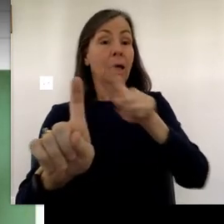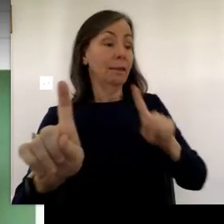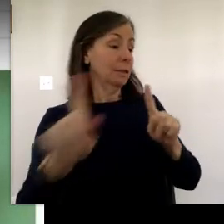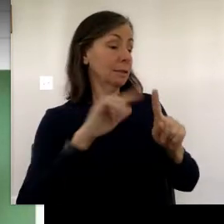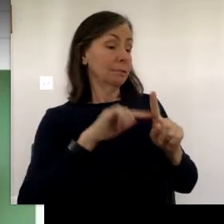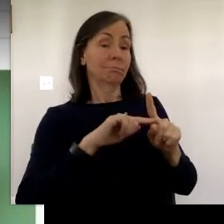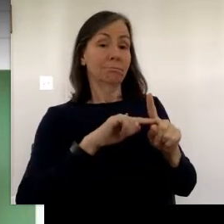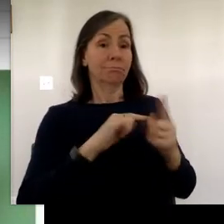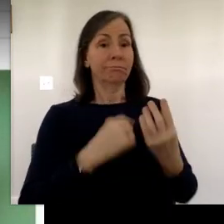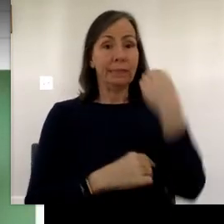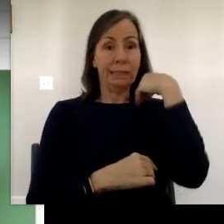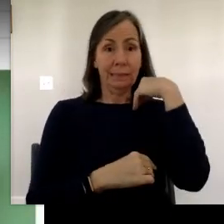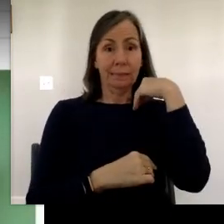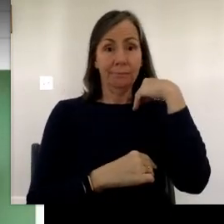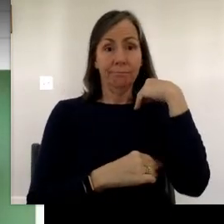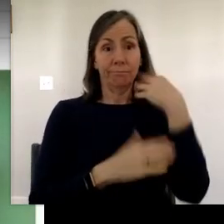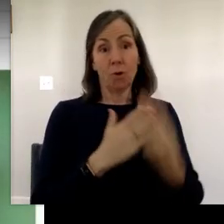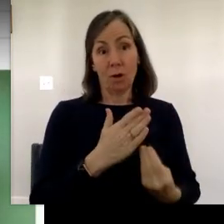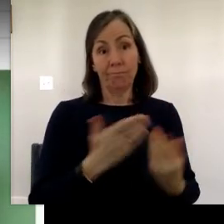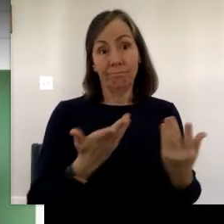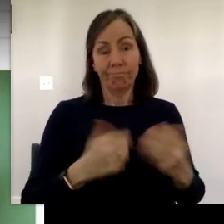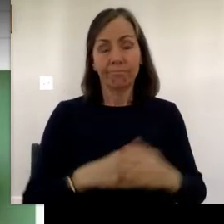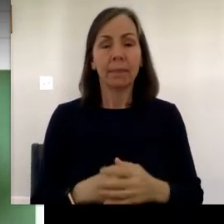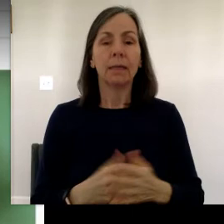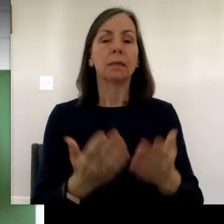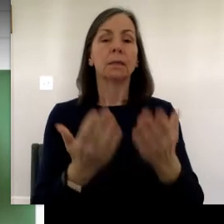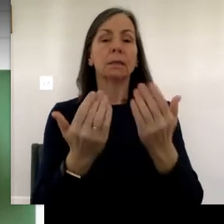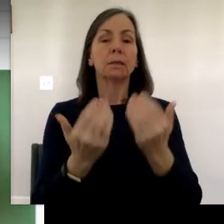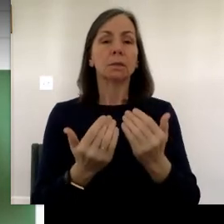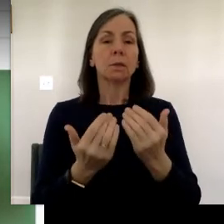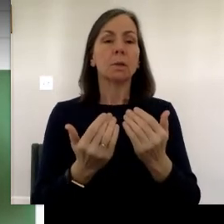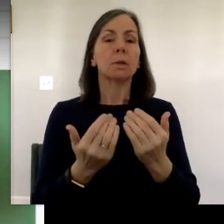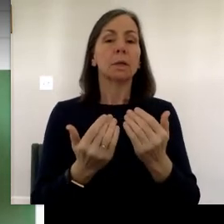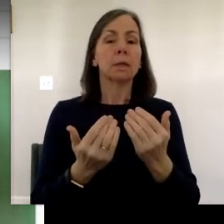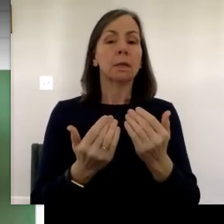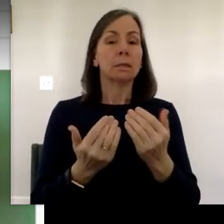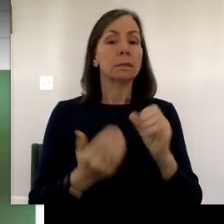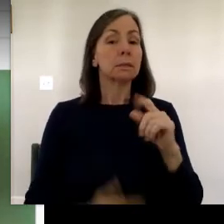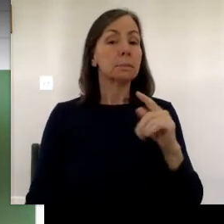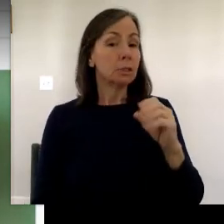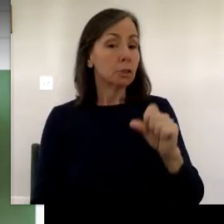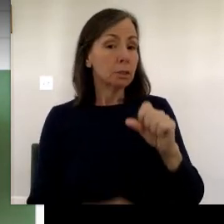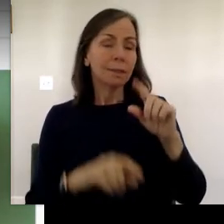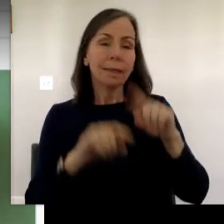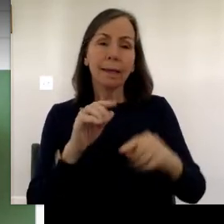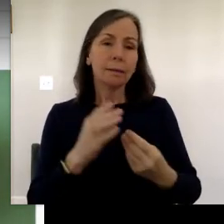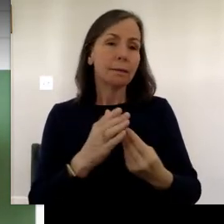Species cannot develop the adaptations that benefit them in their lifetimes.